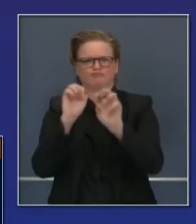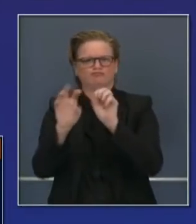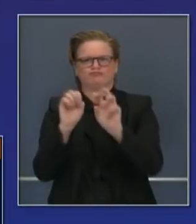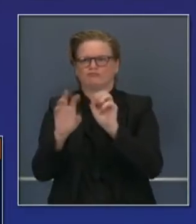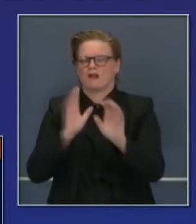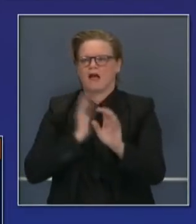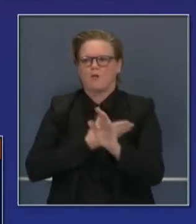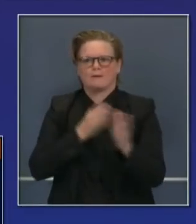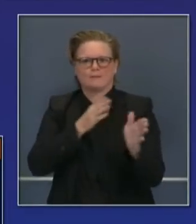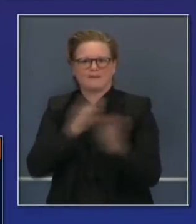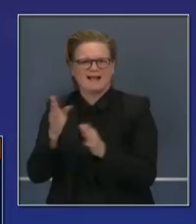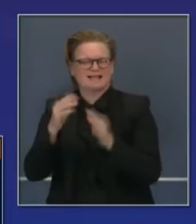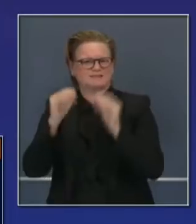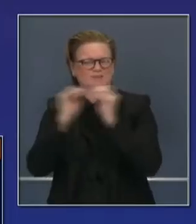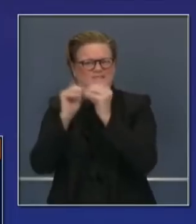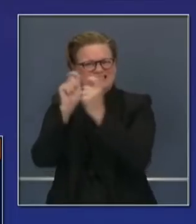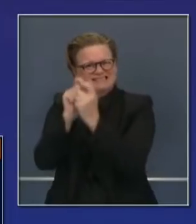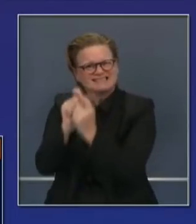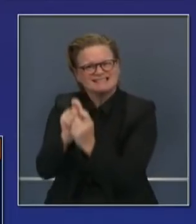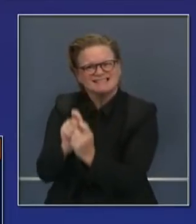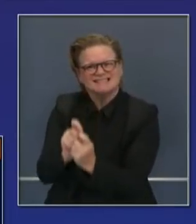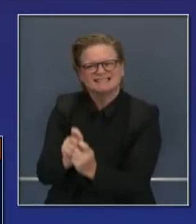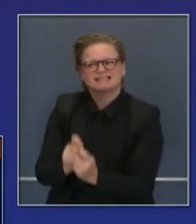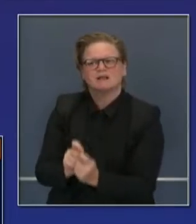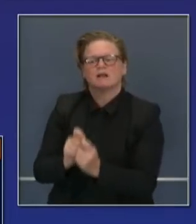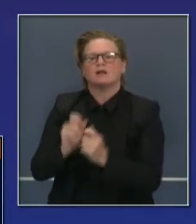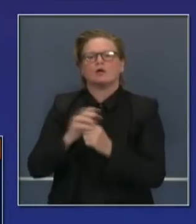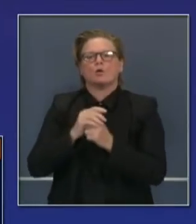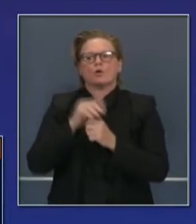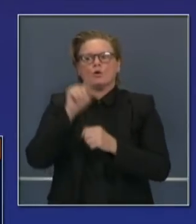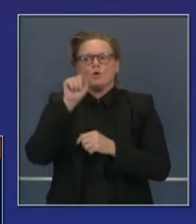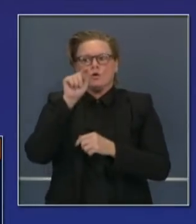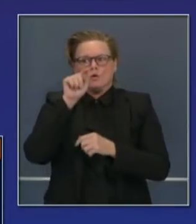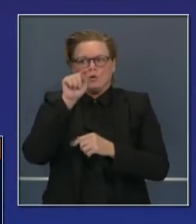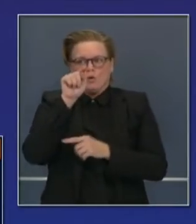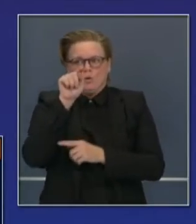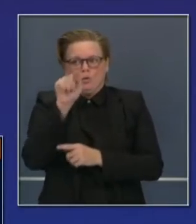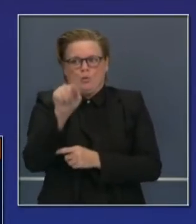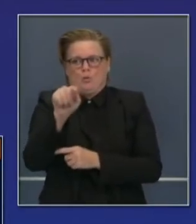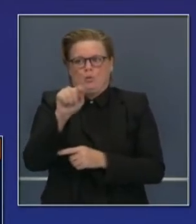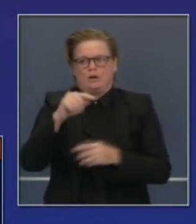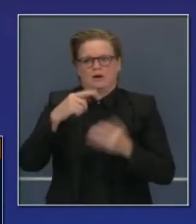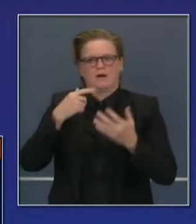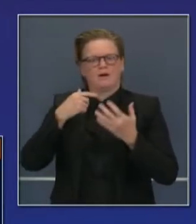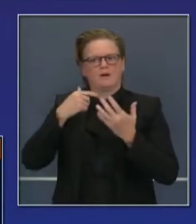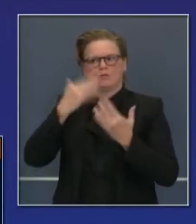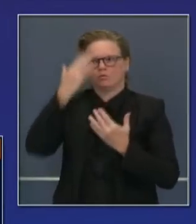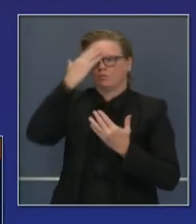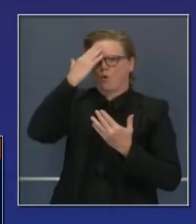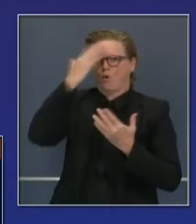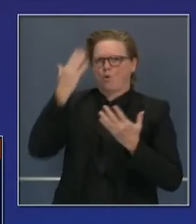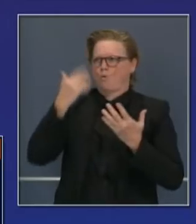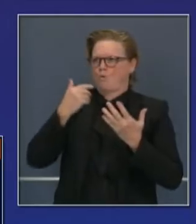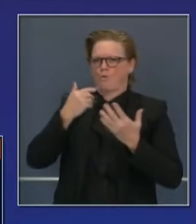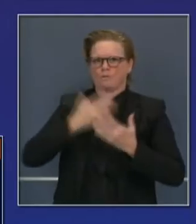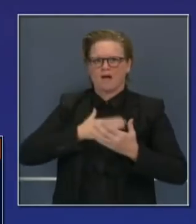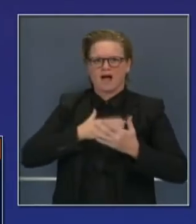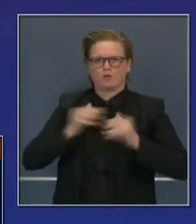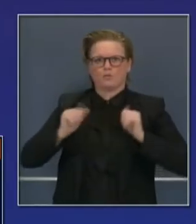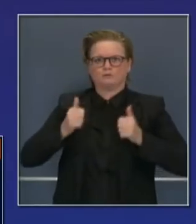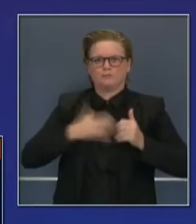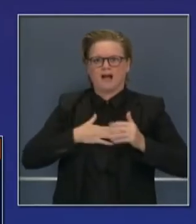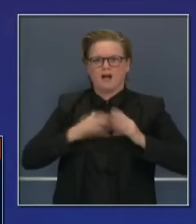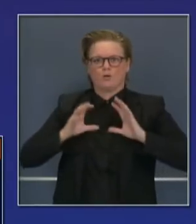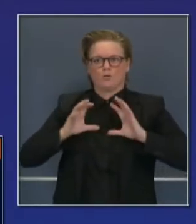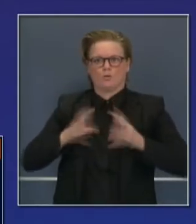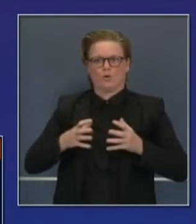in specific terms about where you are in the queue of prioritization for the distribution of